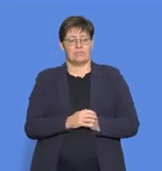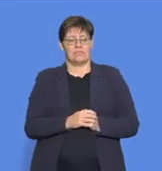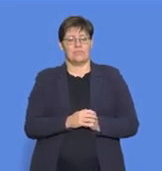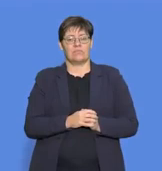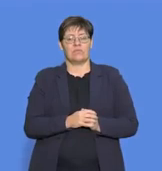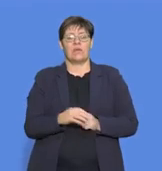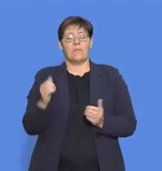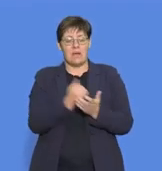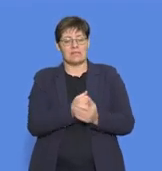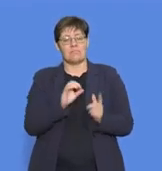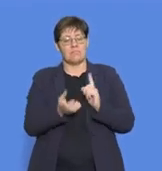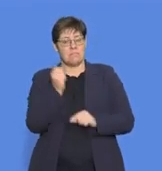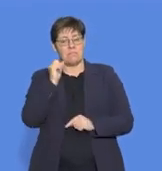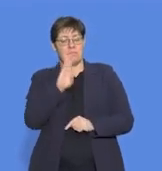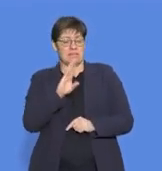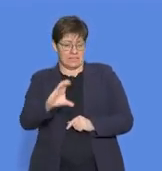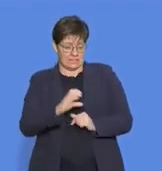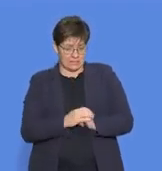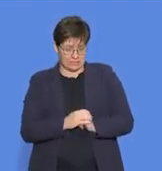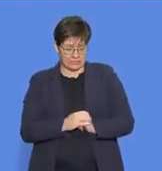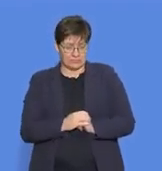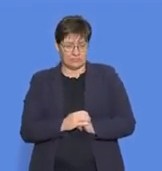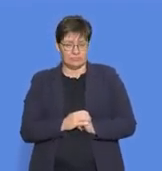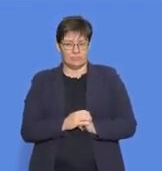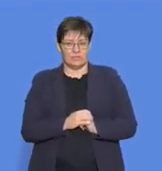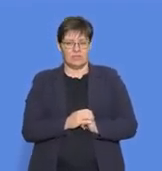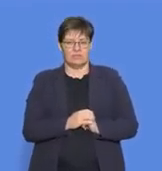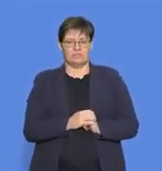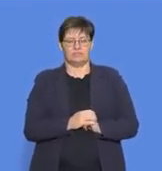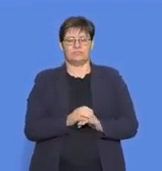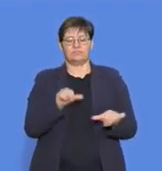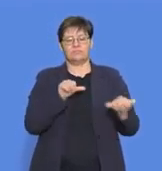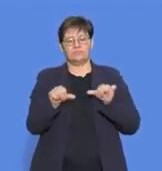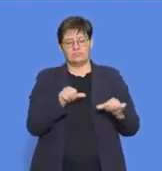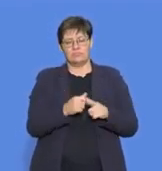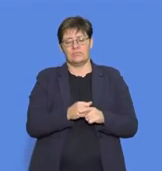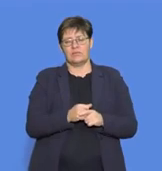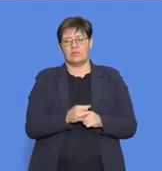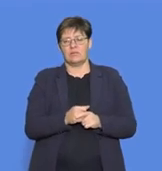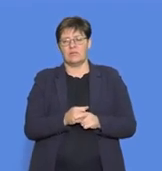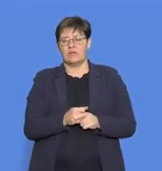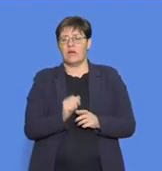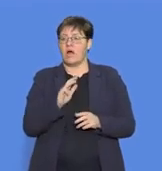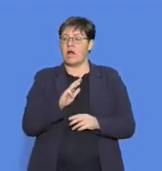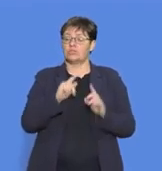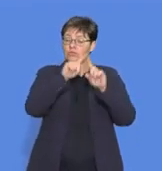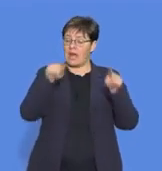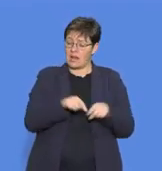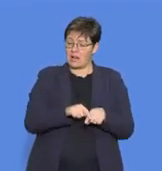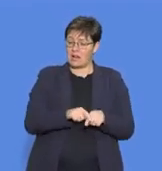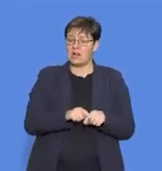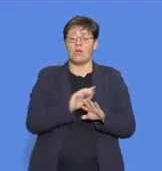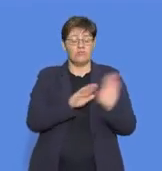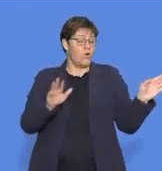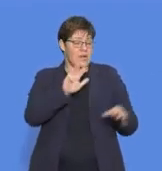Okay, so we need to find the length of BC. Now, again, we're going to examine our triangles. Remember, if it's a non-right angle triangle, we need 3 bits